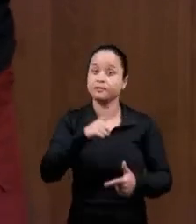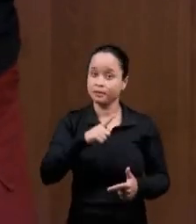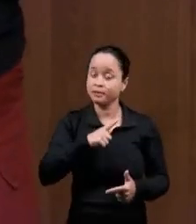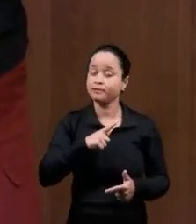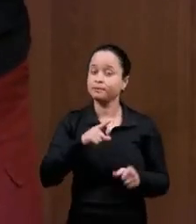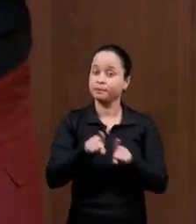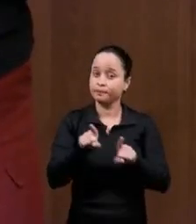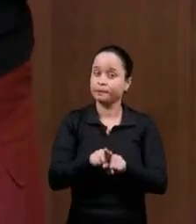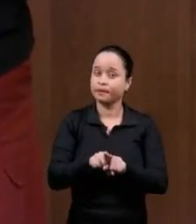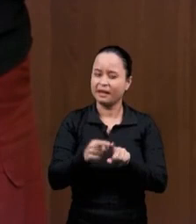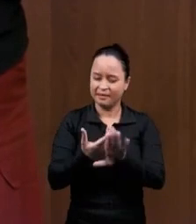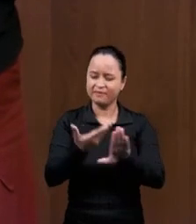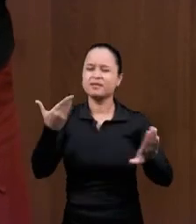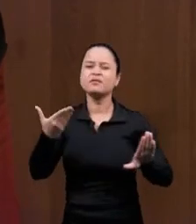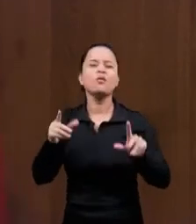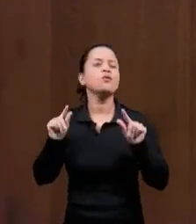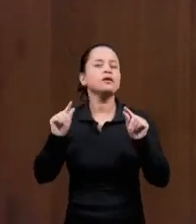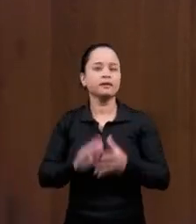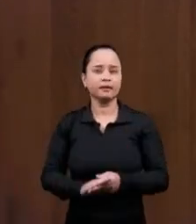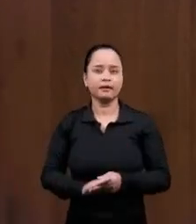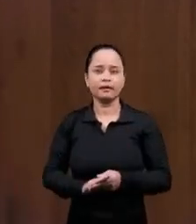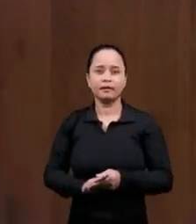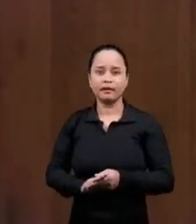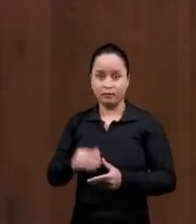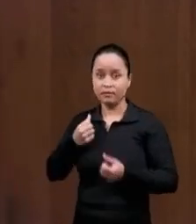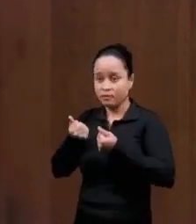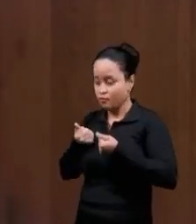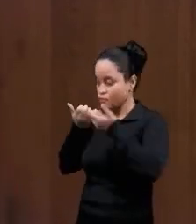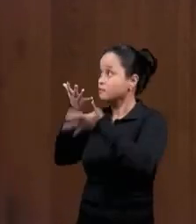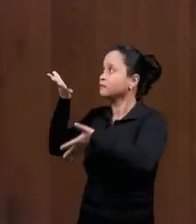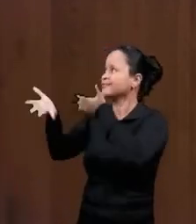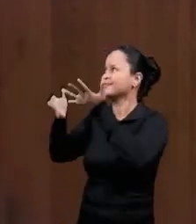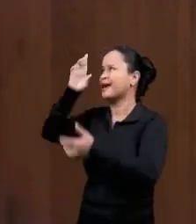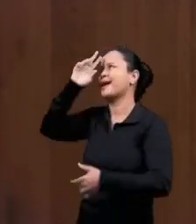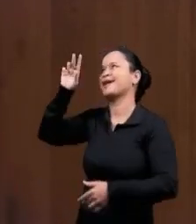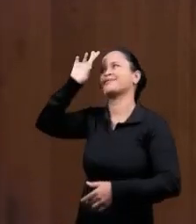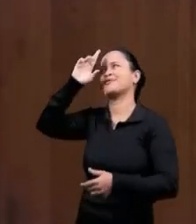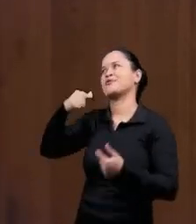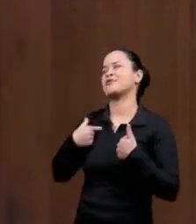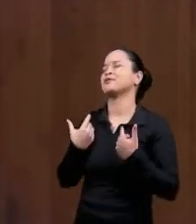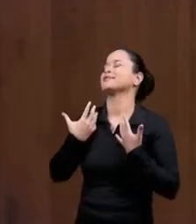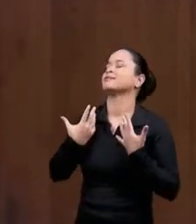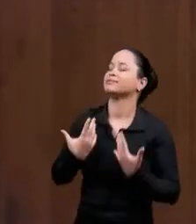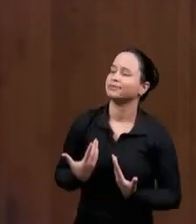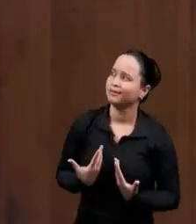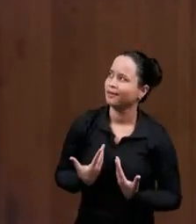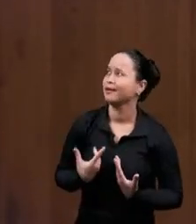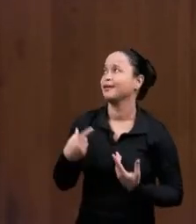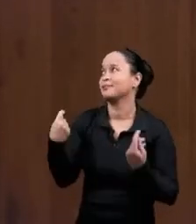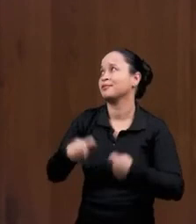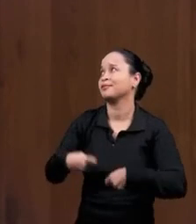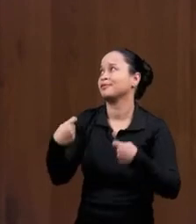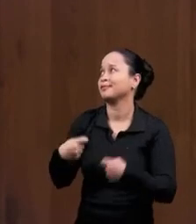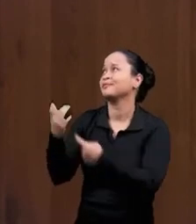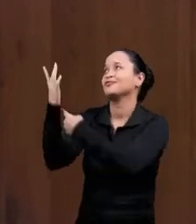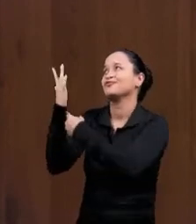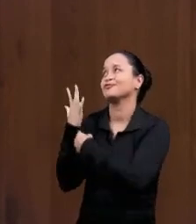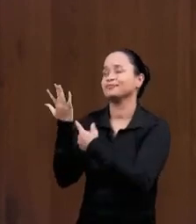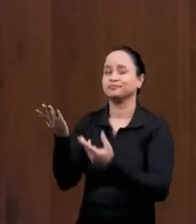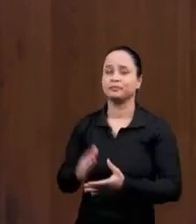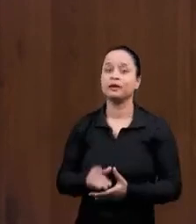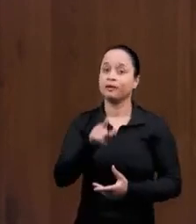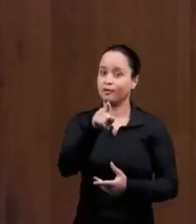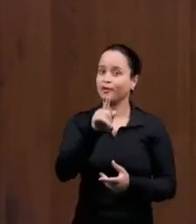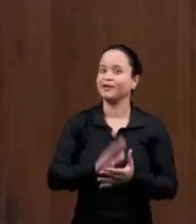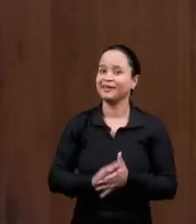you farther from the Lord? Jesus, I'm tired. I need help. And in Jesus, you